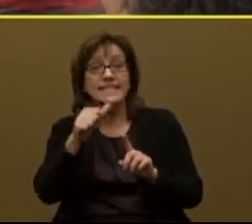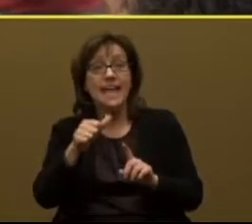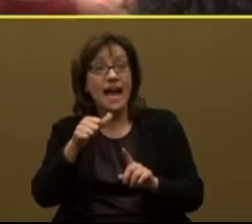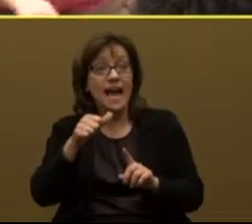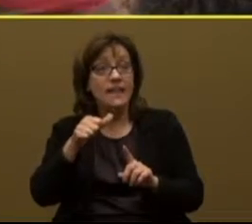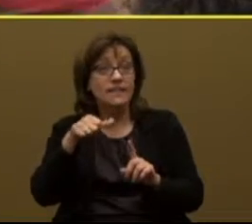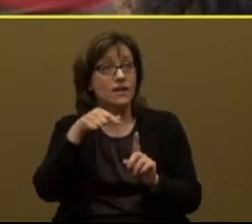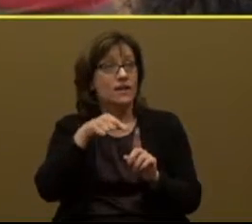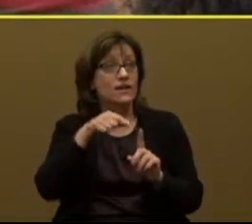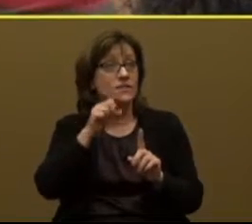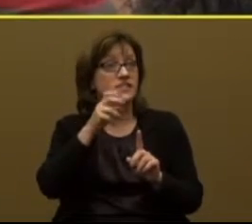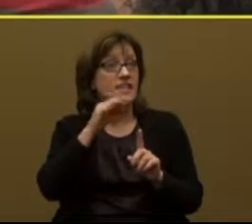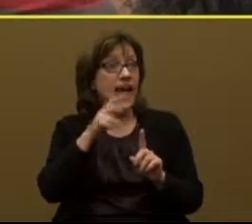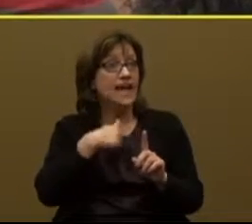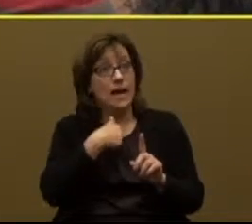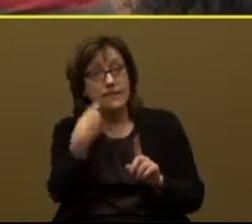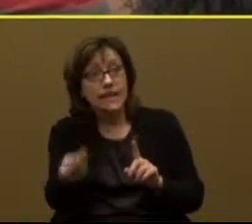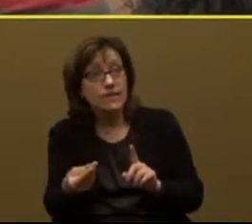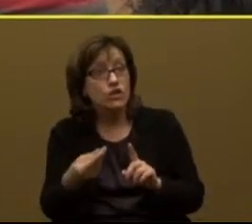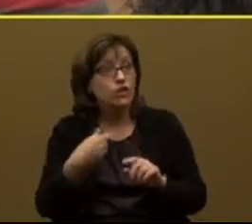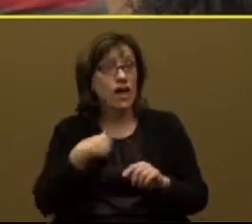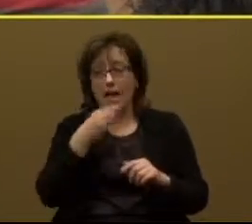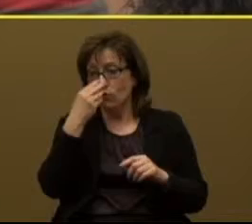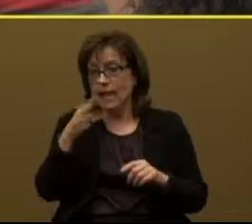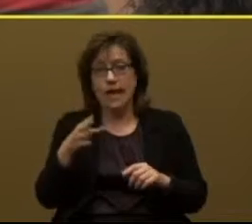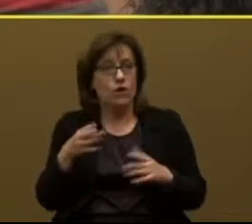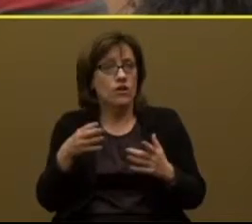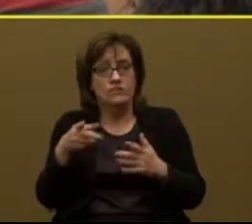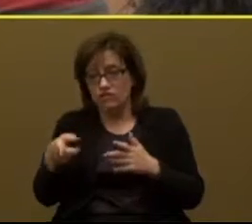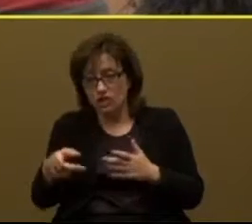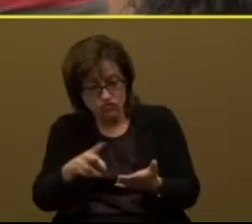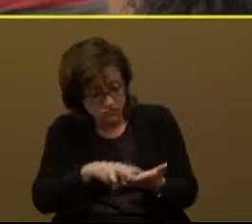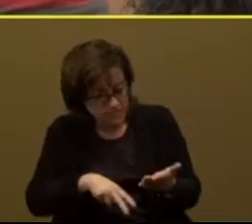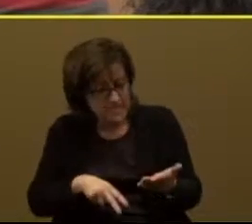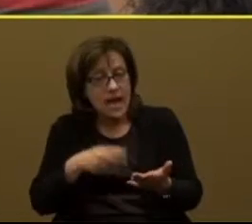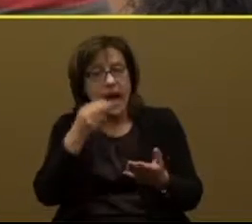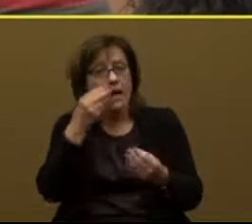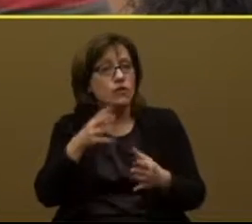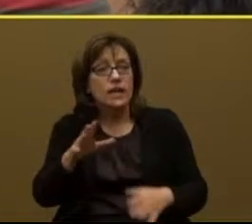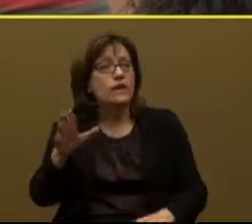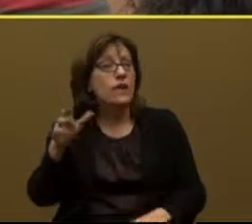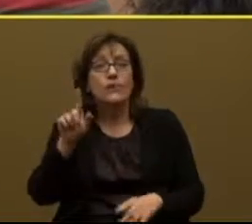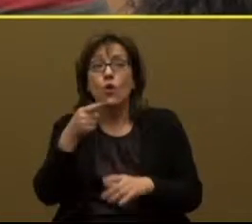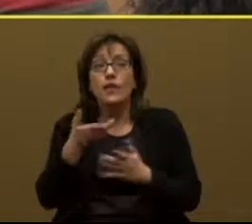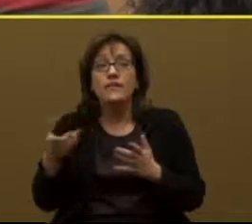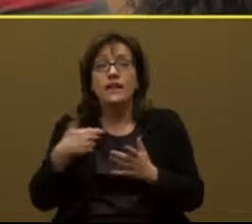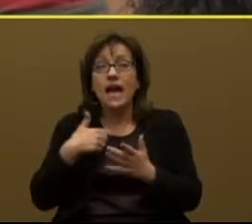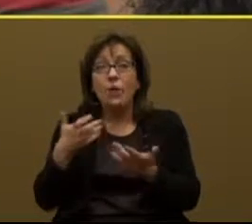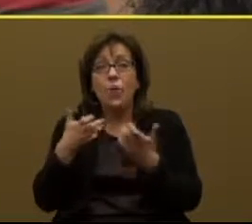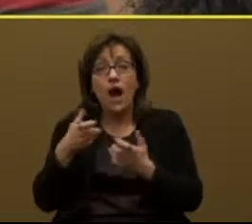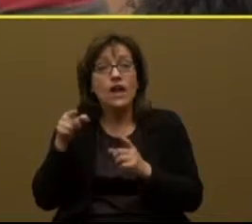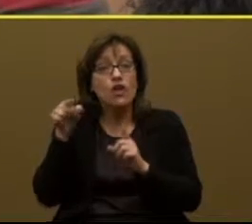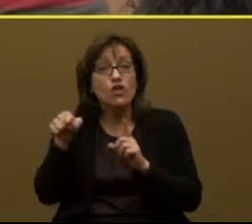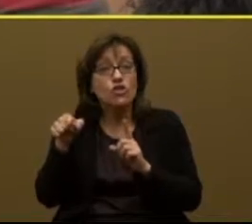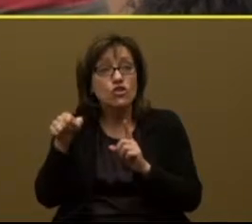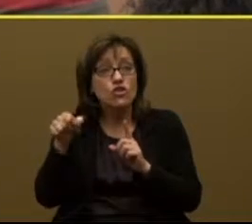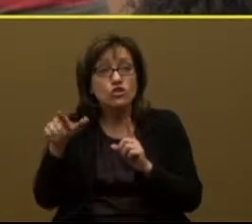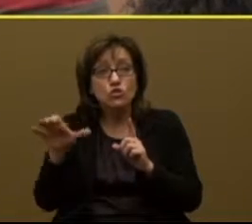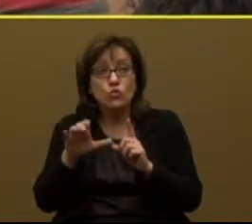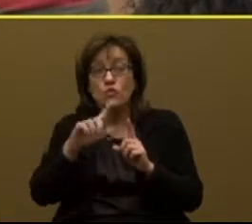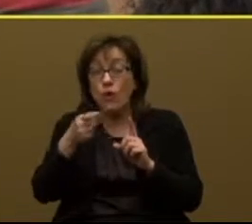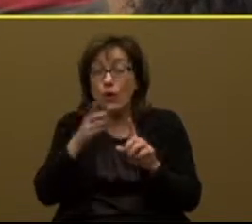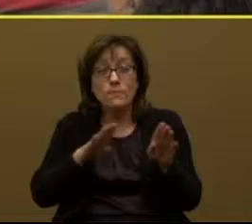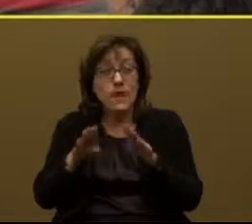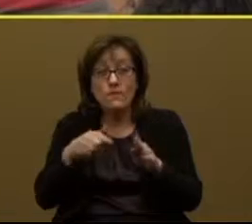don't care if she's reading it. I don't care what she's doing with it. The only thing I want, the only